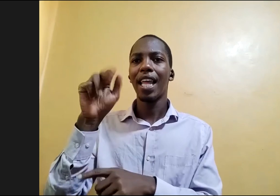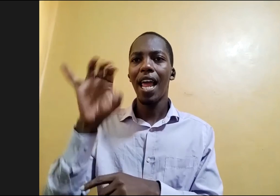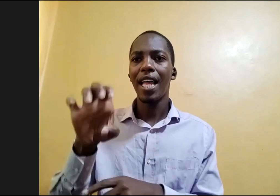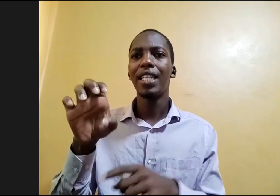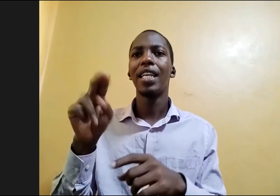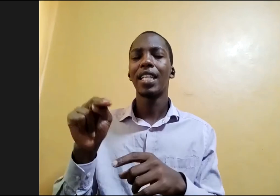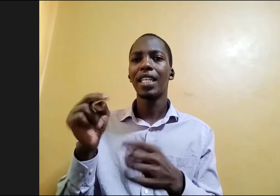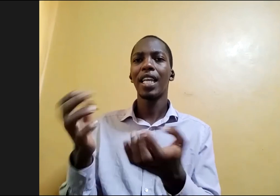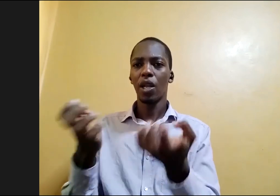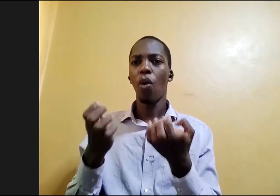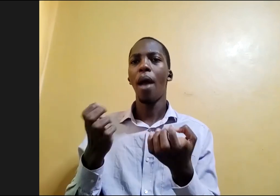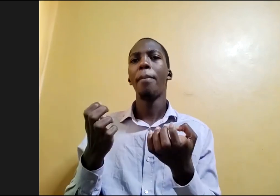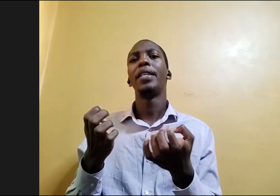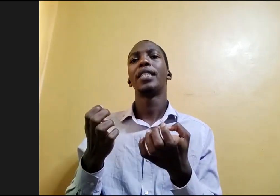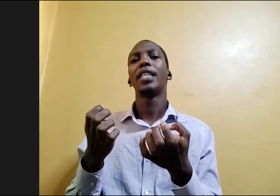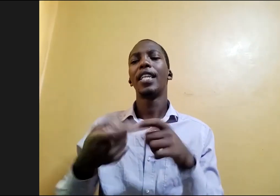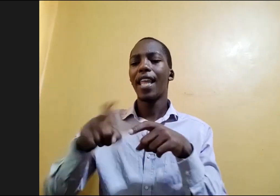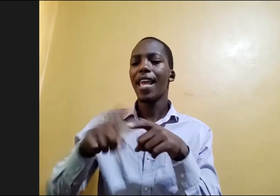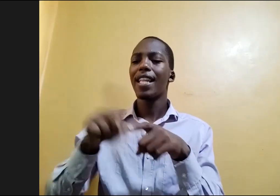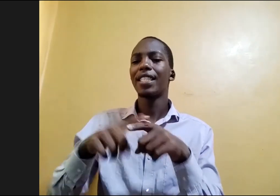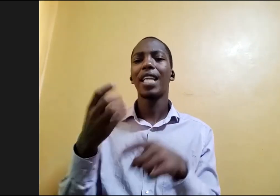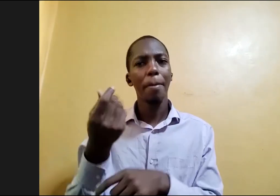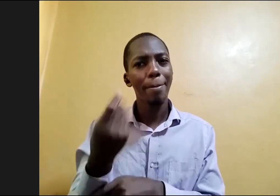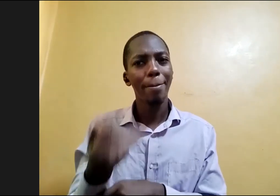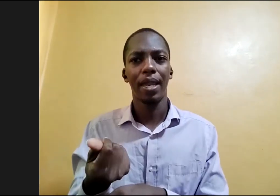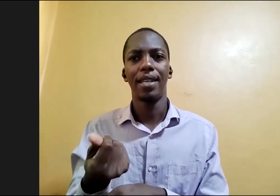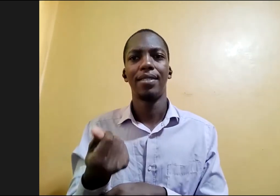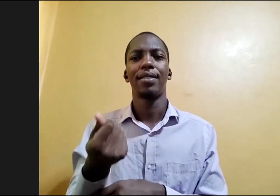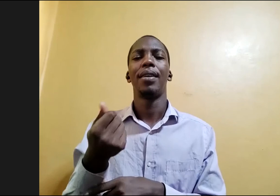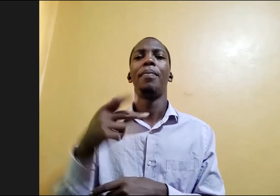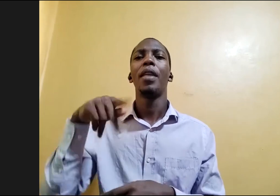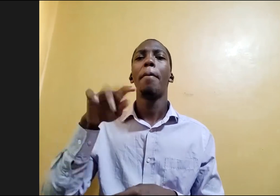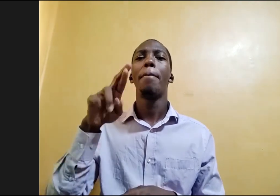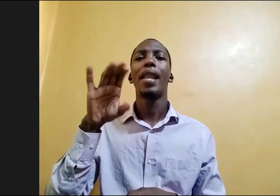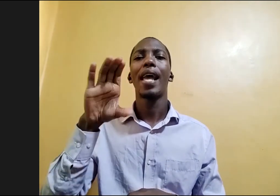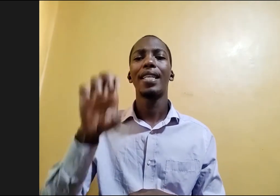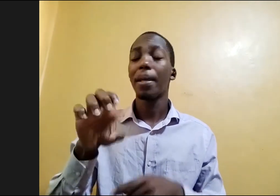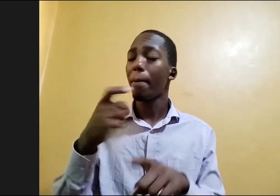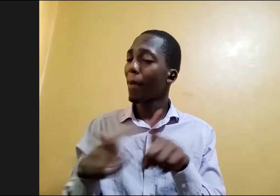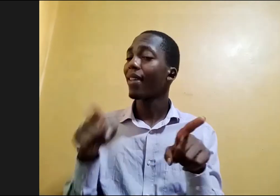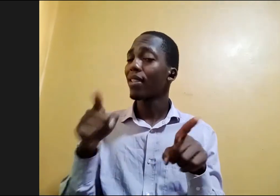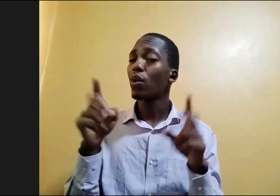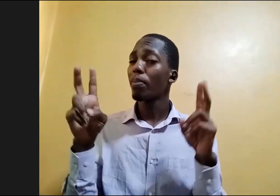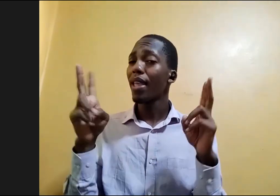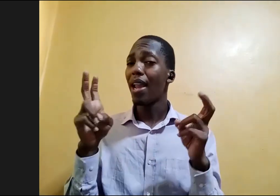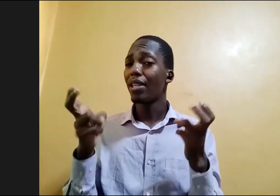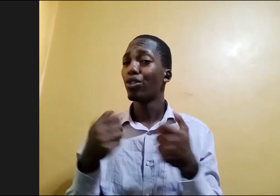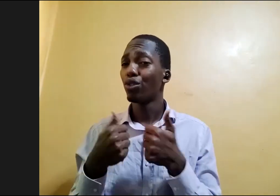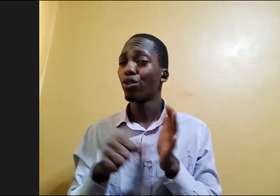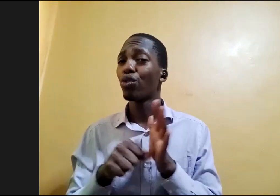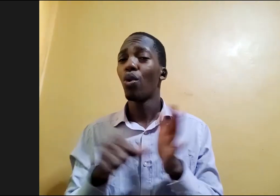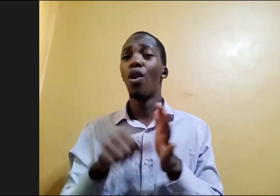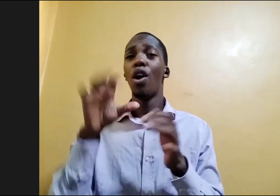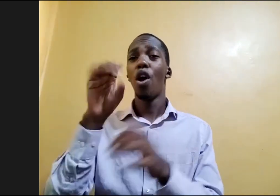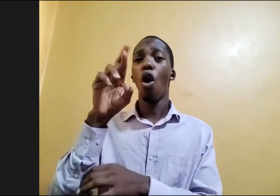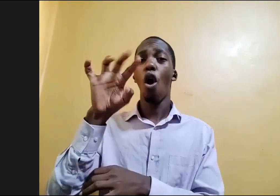any increase in price and reflection. But it will be an issue for the organic sector potentially going forward if there's going to be a